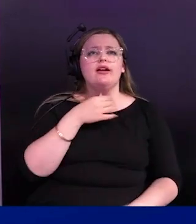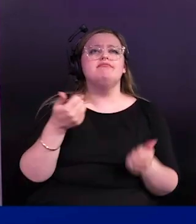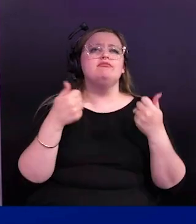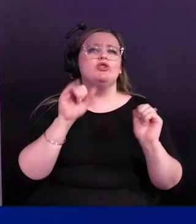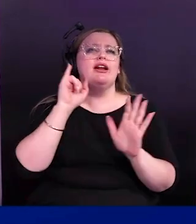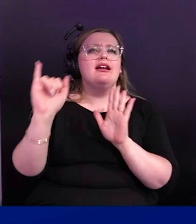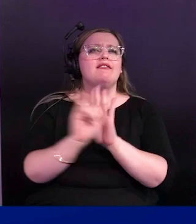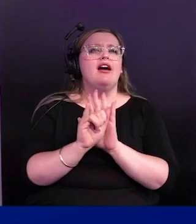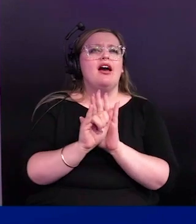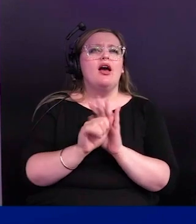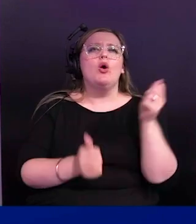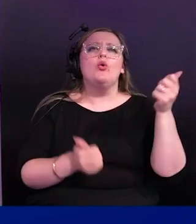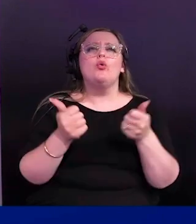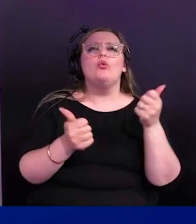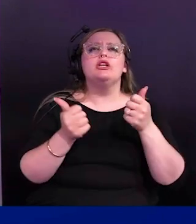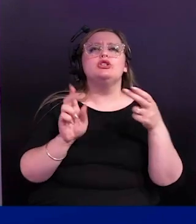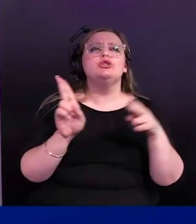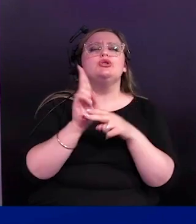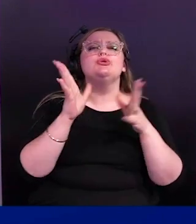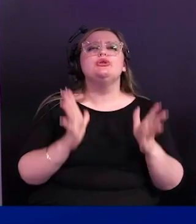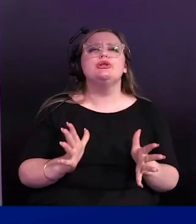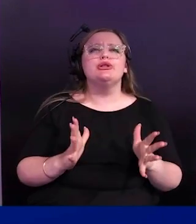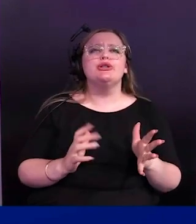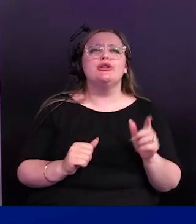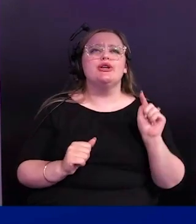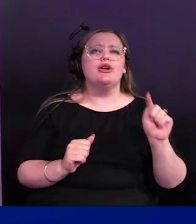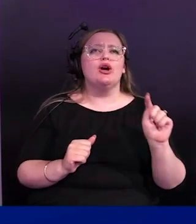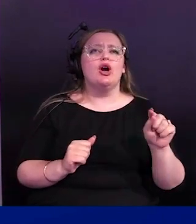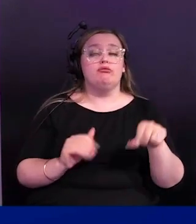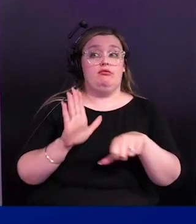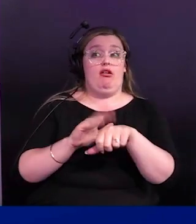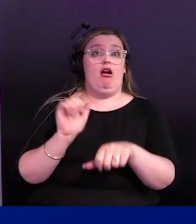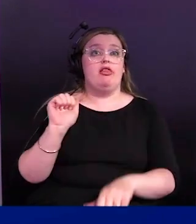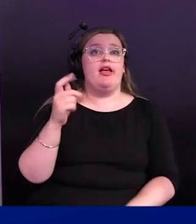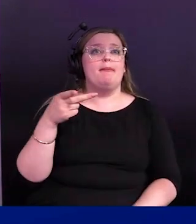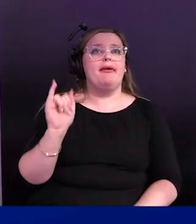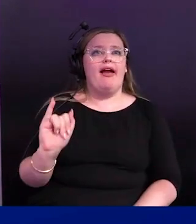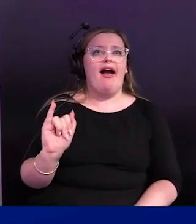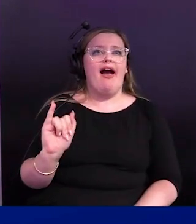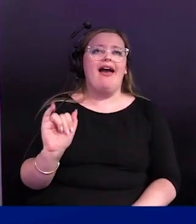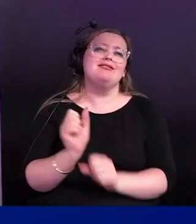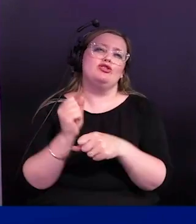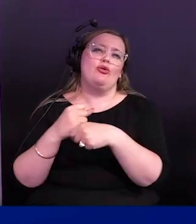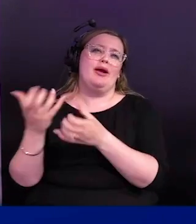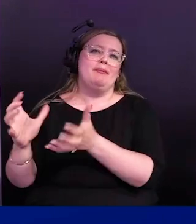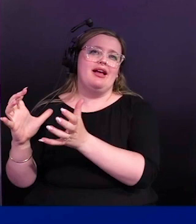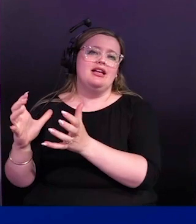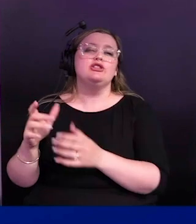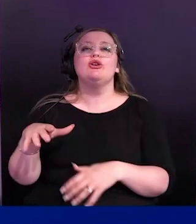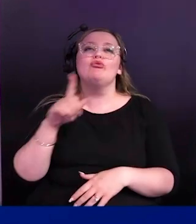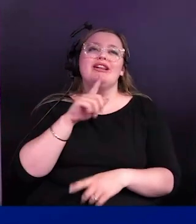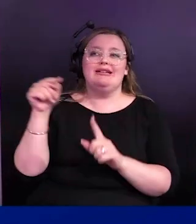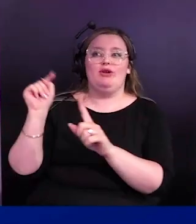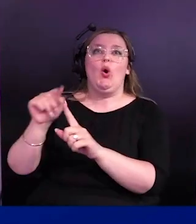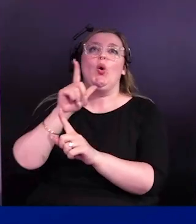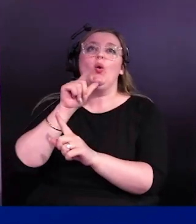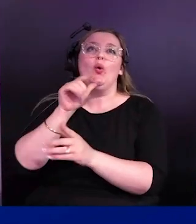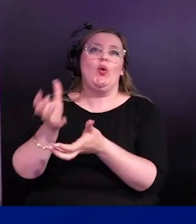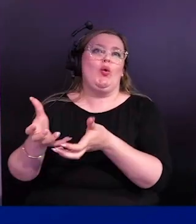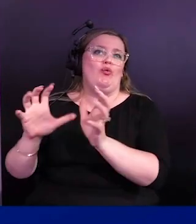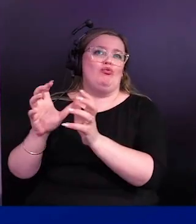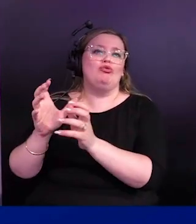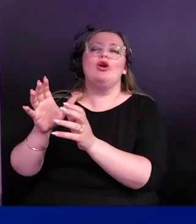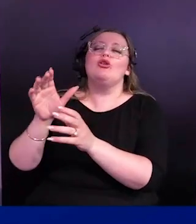identify which are the users who called an API, which is a create bucket. So basically who created buckets, S3